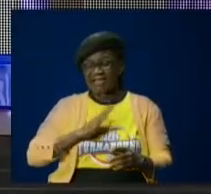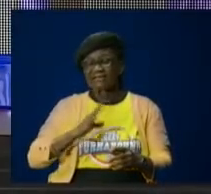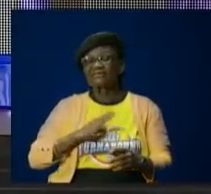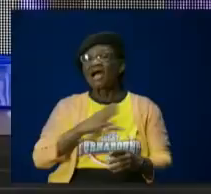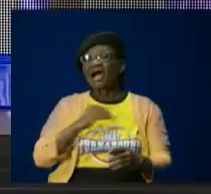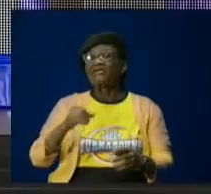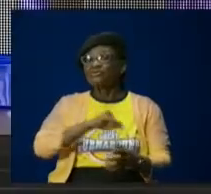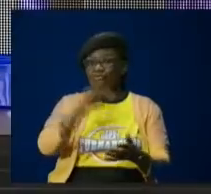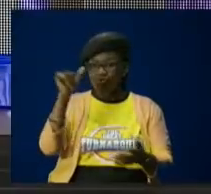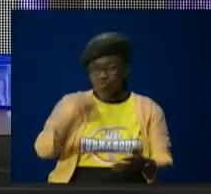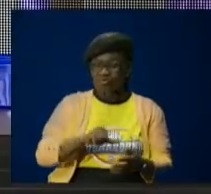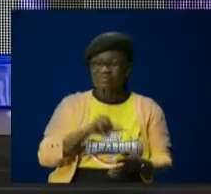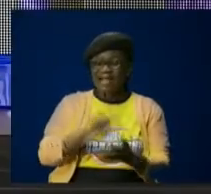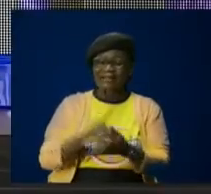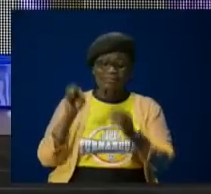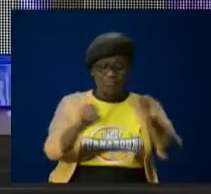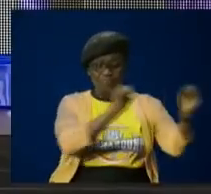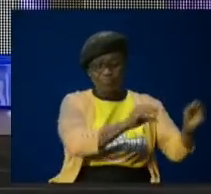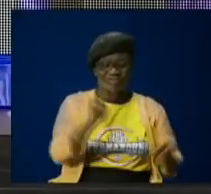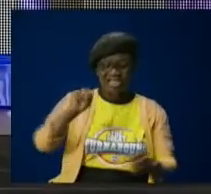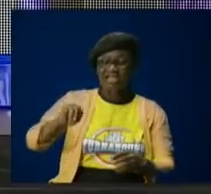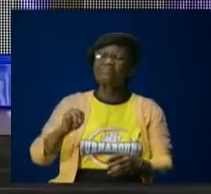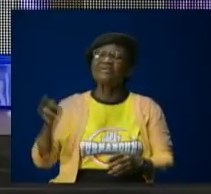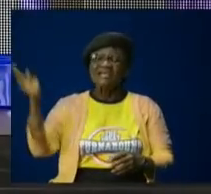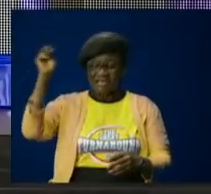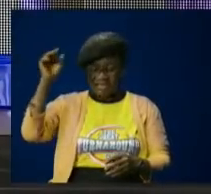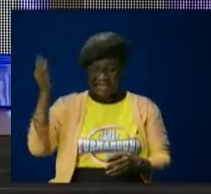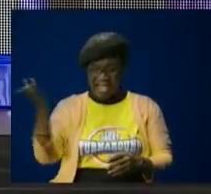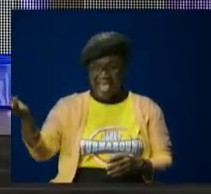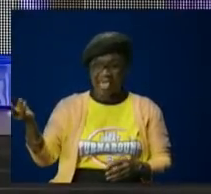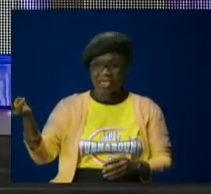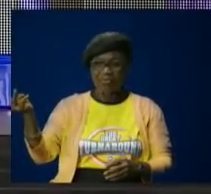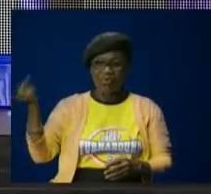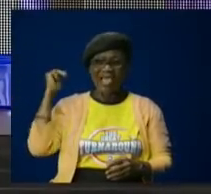You see, if your peers